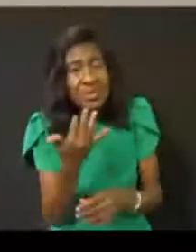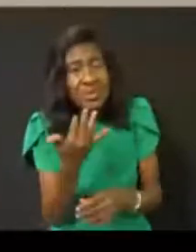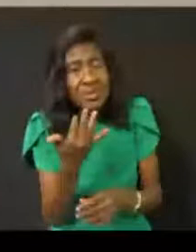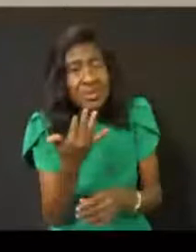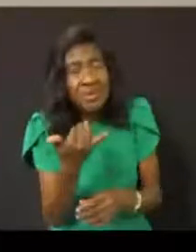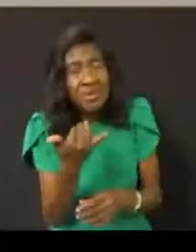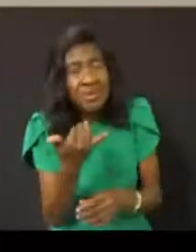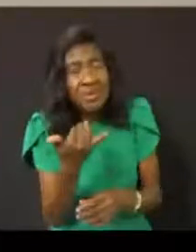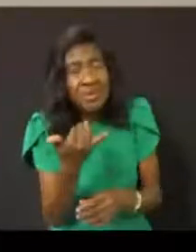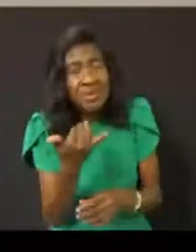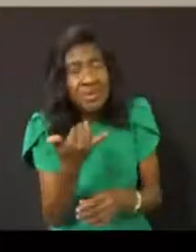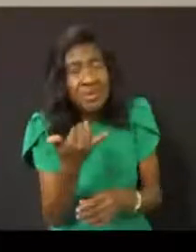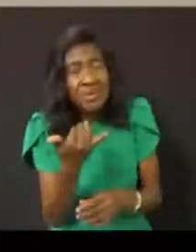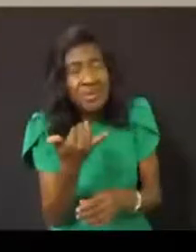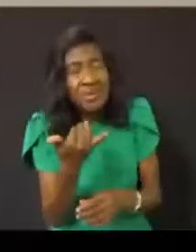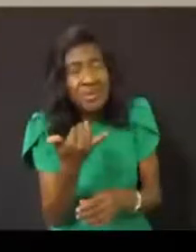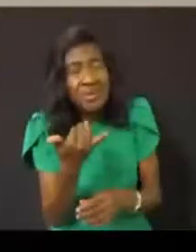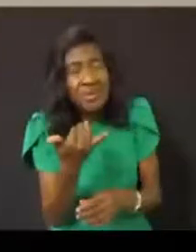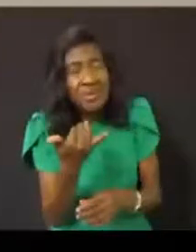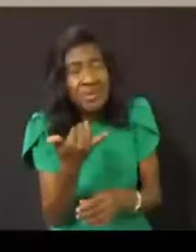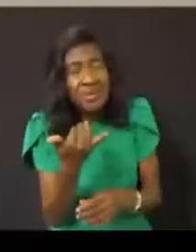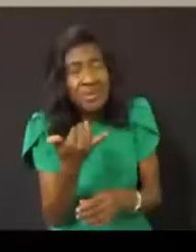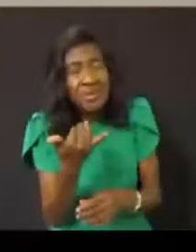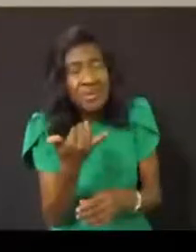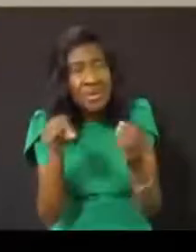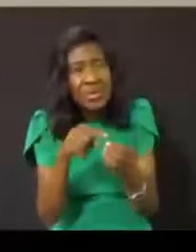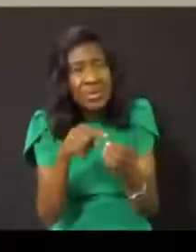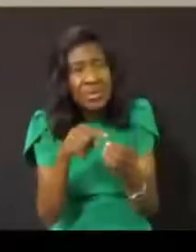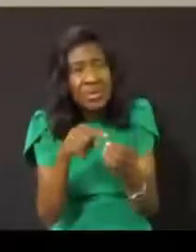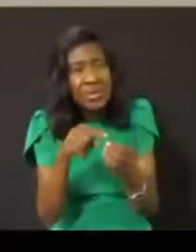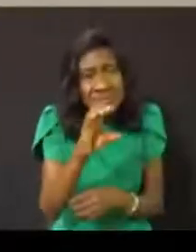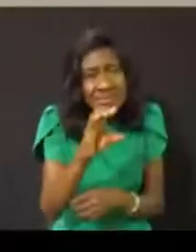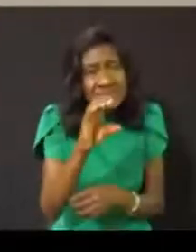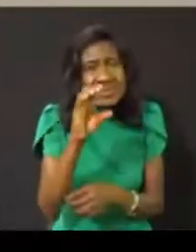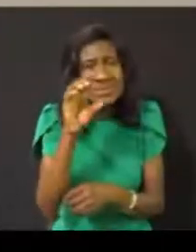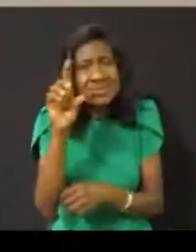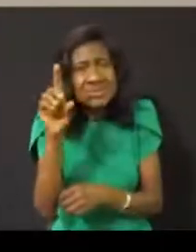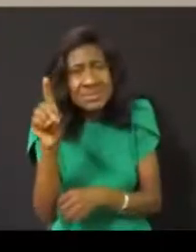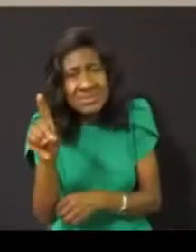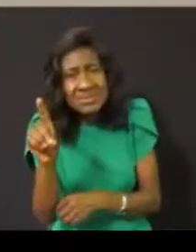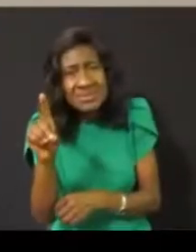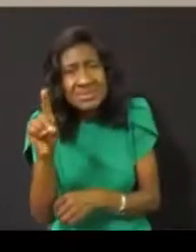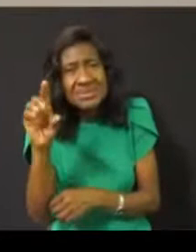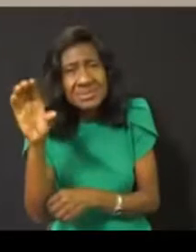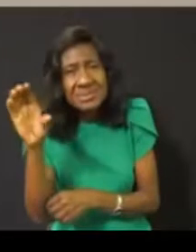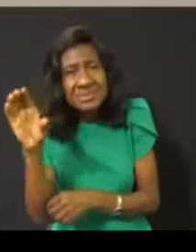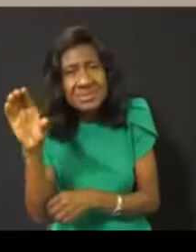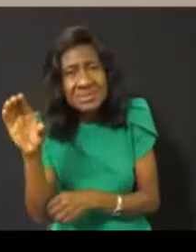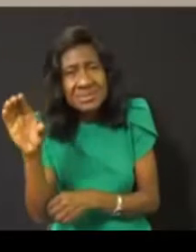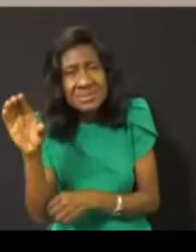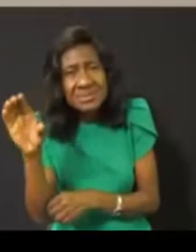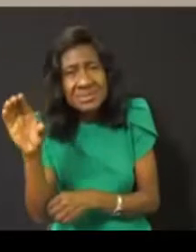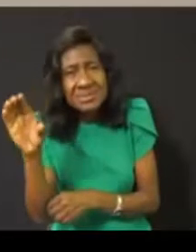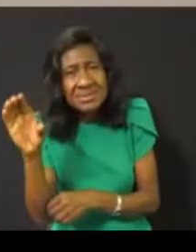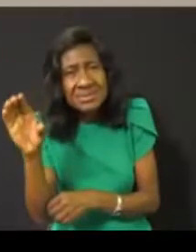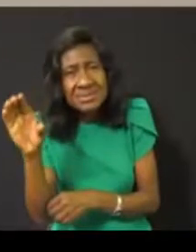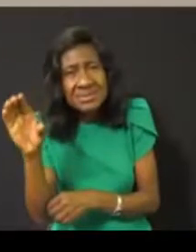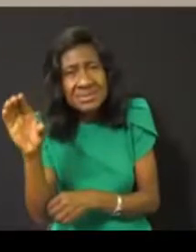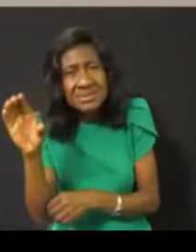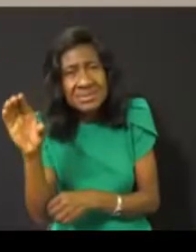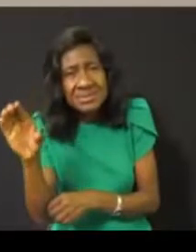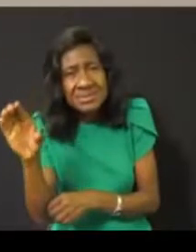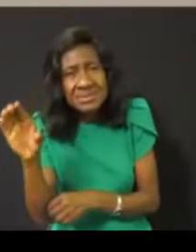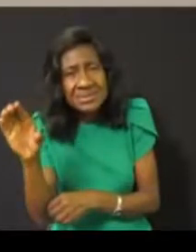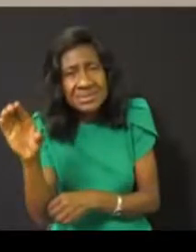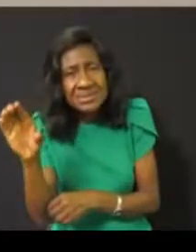question around some CDC participation, or I think maybe Sandra